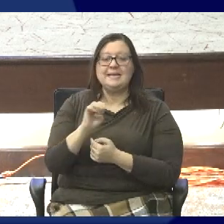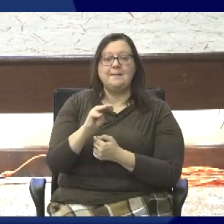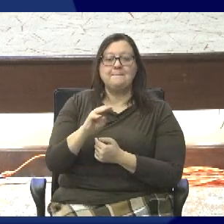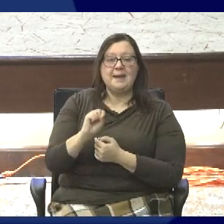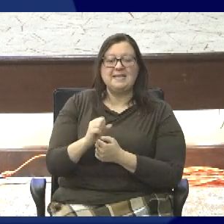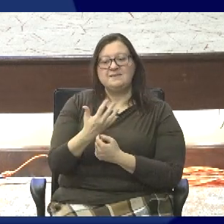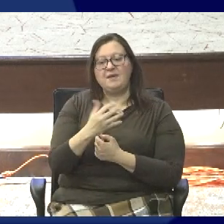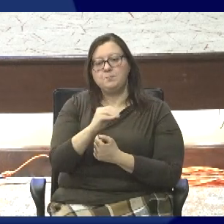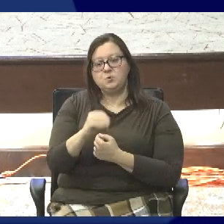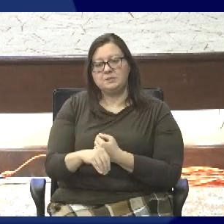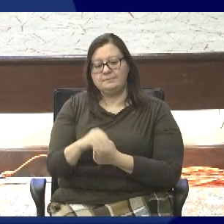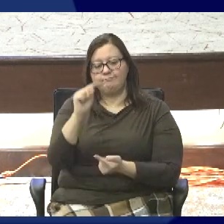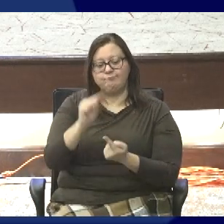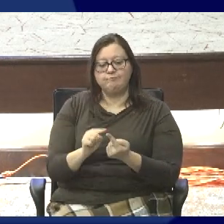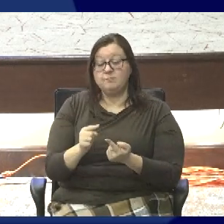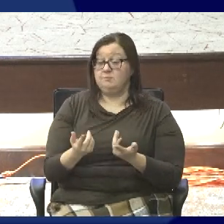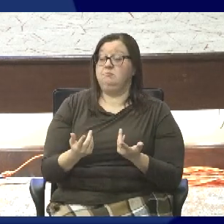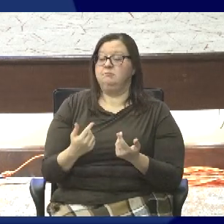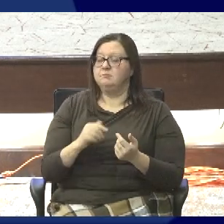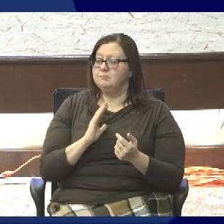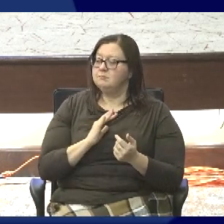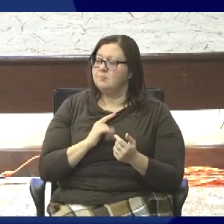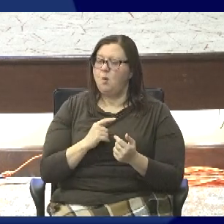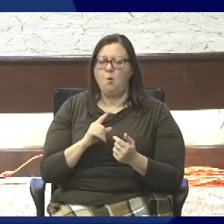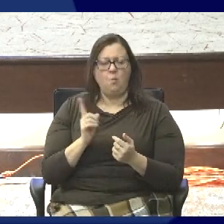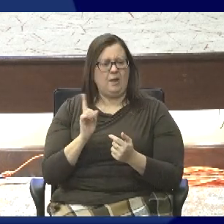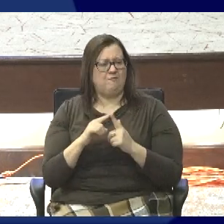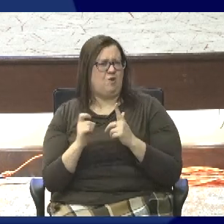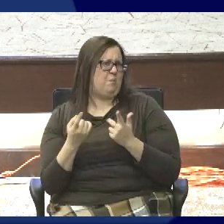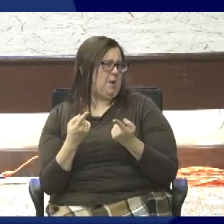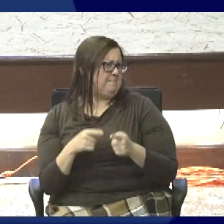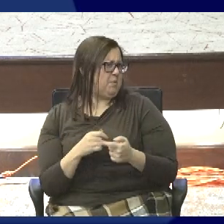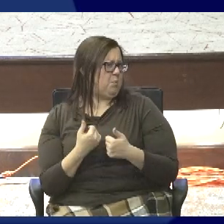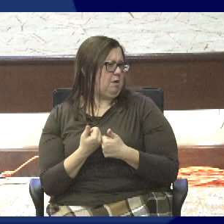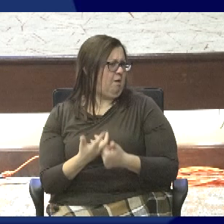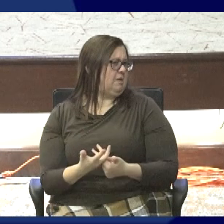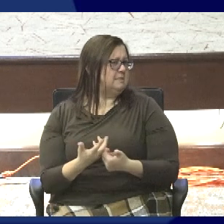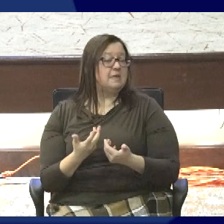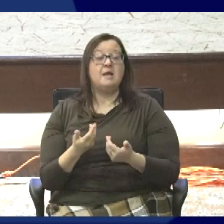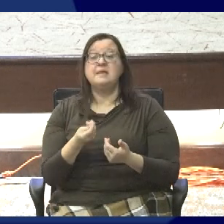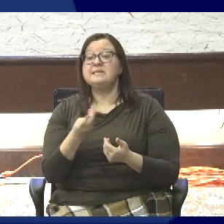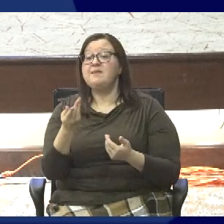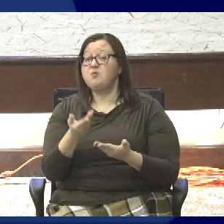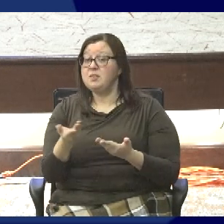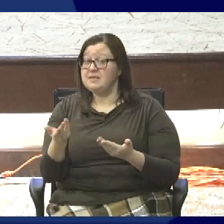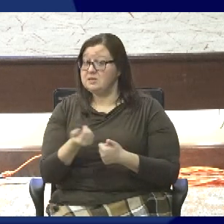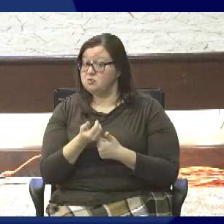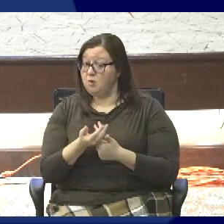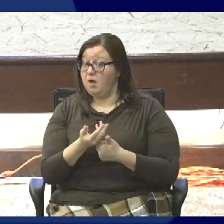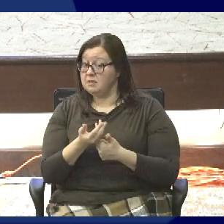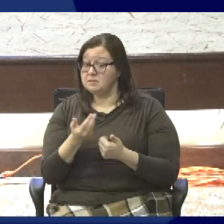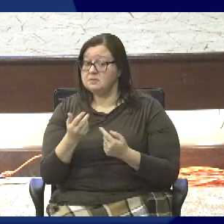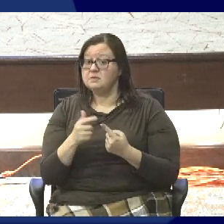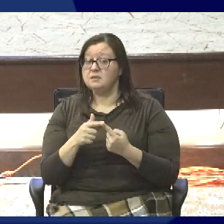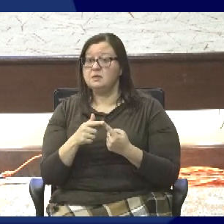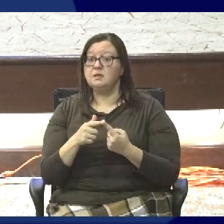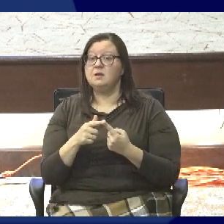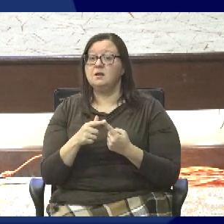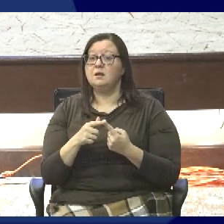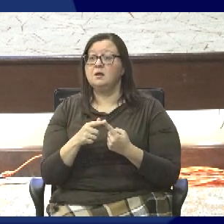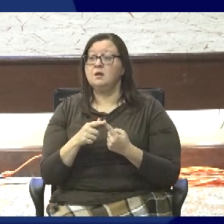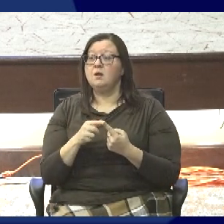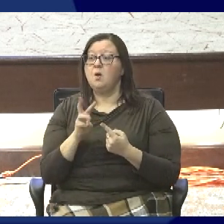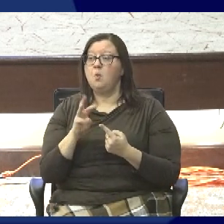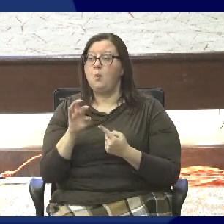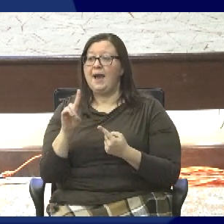5%. So we're looking at exactly where those reductions came from. A couple factors are contributing to this, though. Our wildland season was